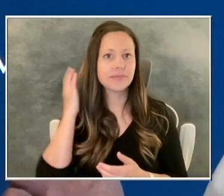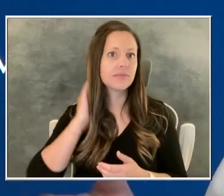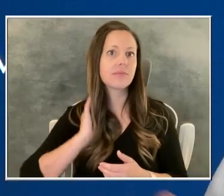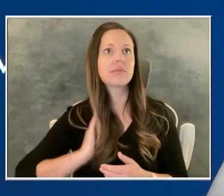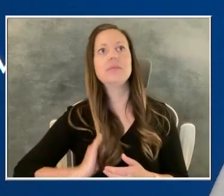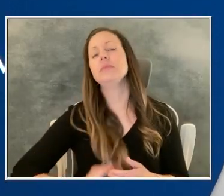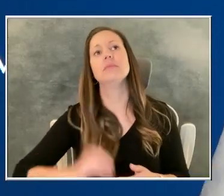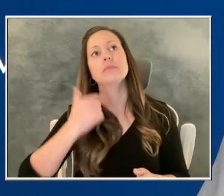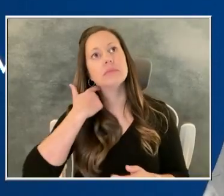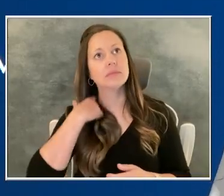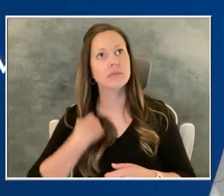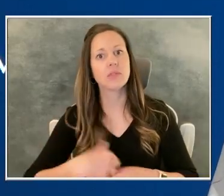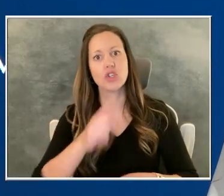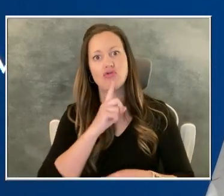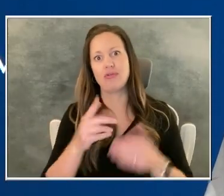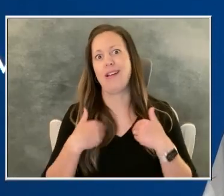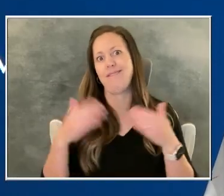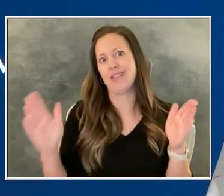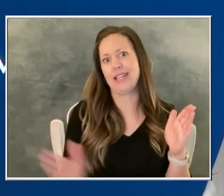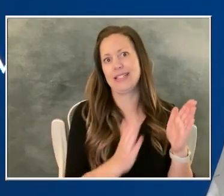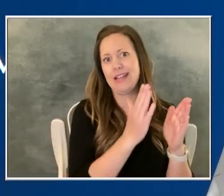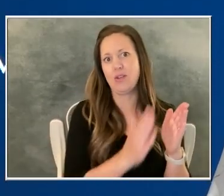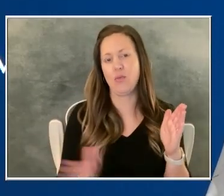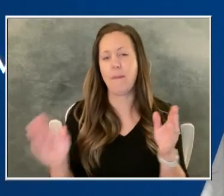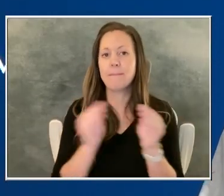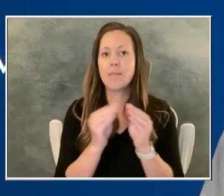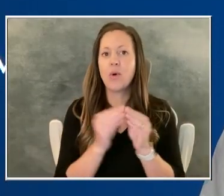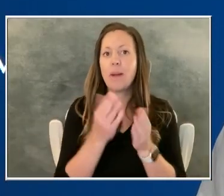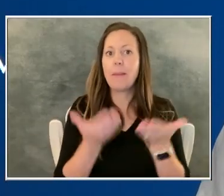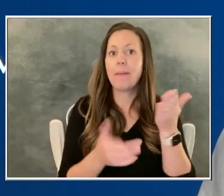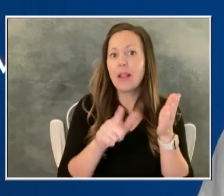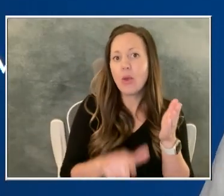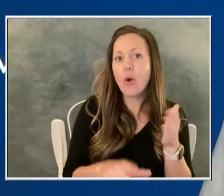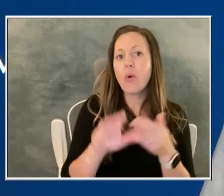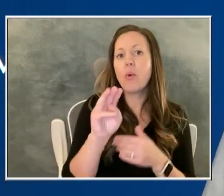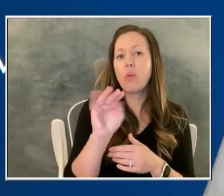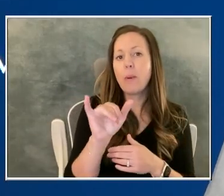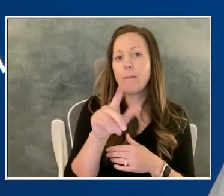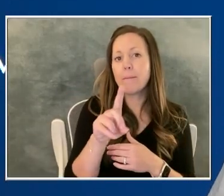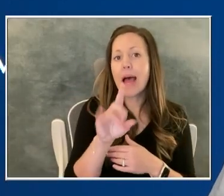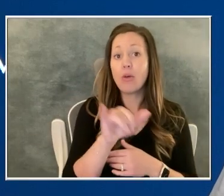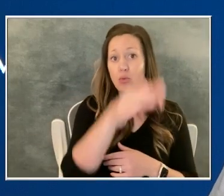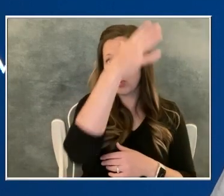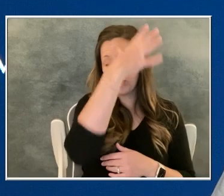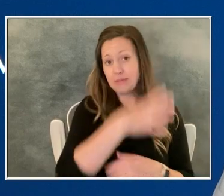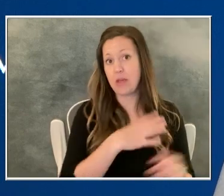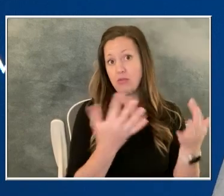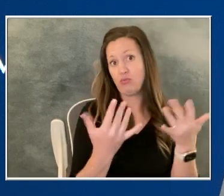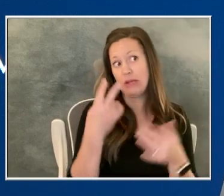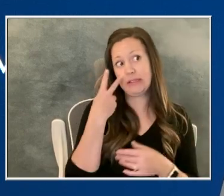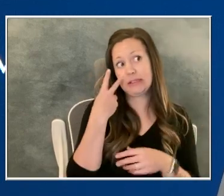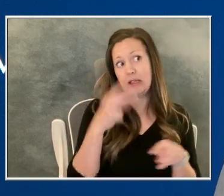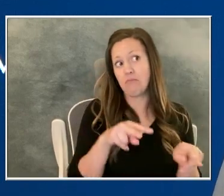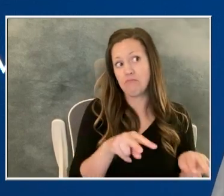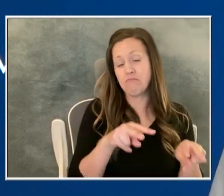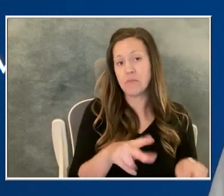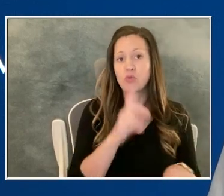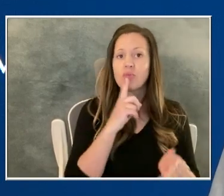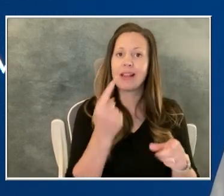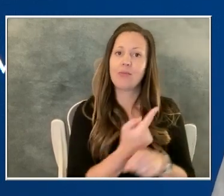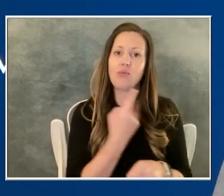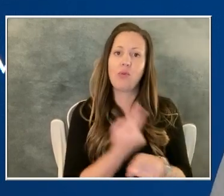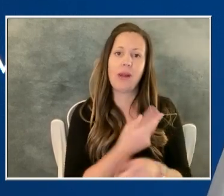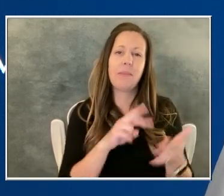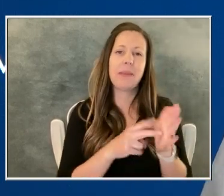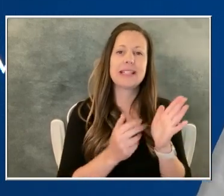on a continuum. There are cancers that are lower grade and less aggressive. And in those men, the wait and see approach is very appropriate because it's unlikely their cancer would ever harm